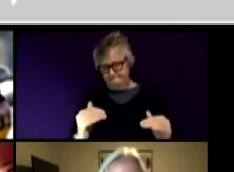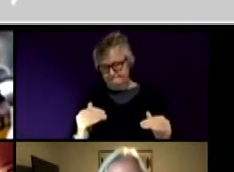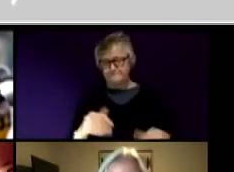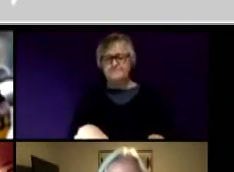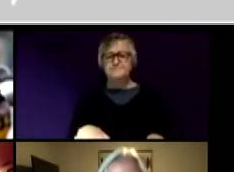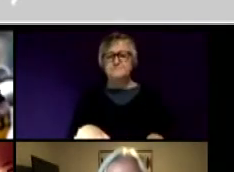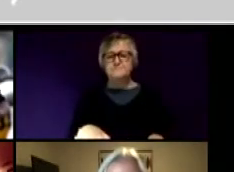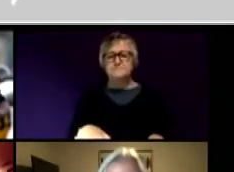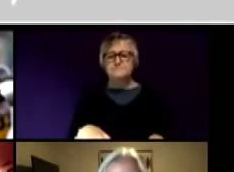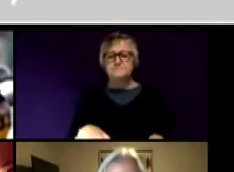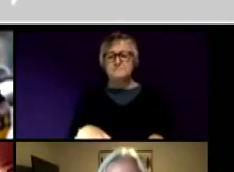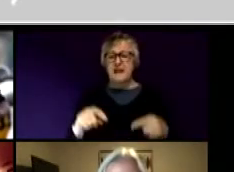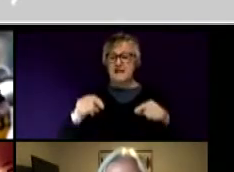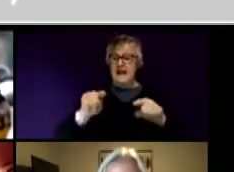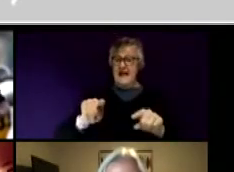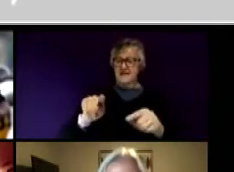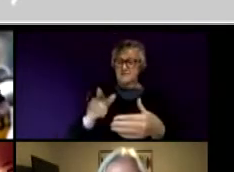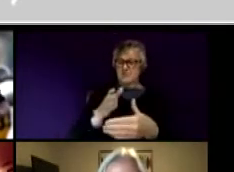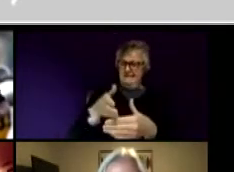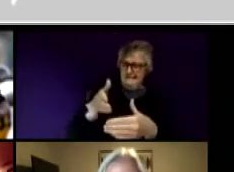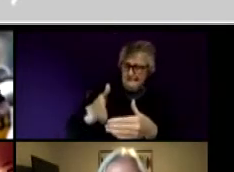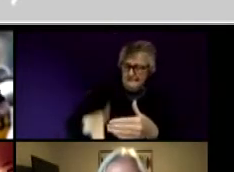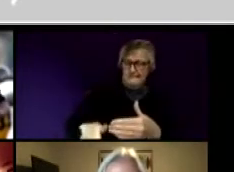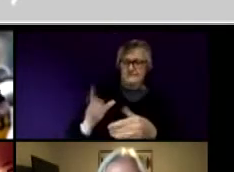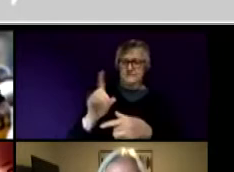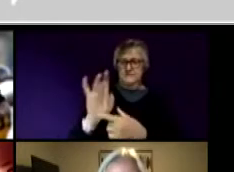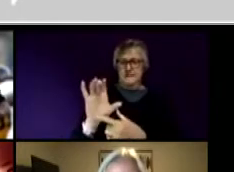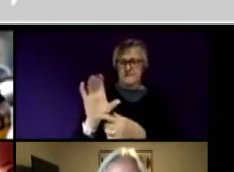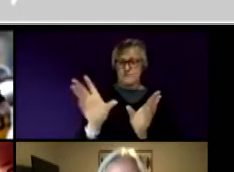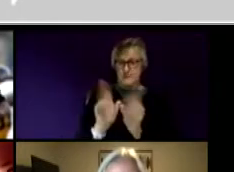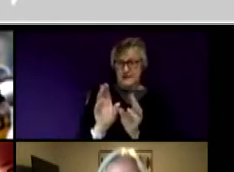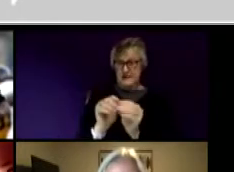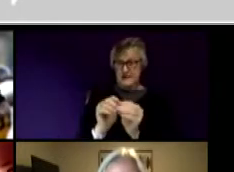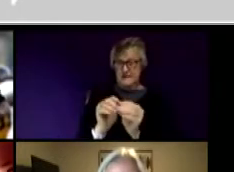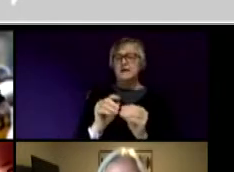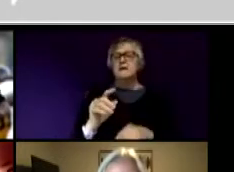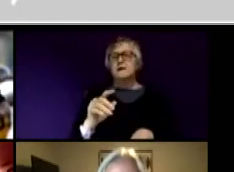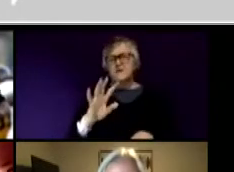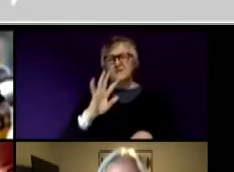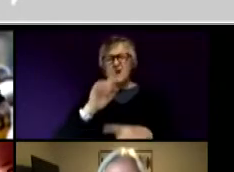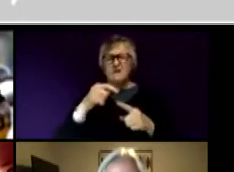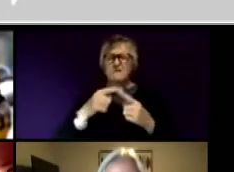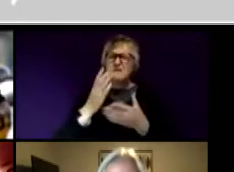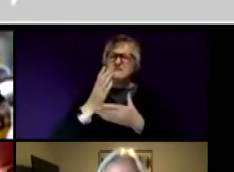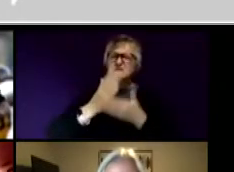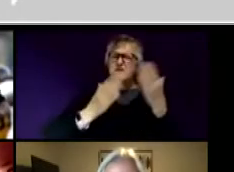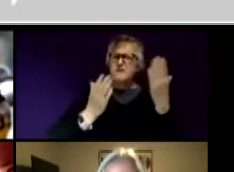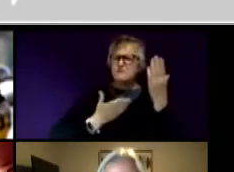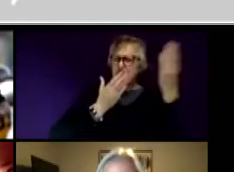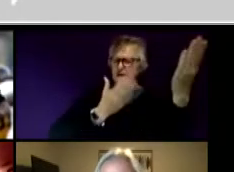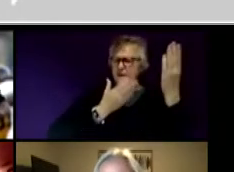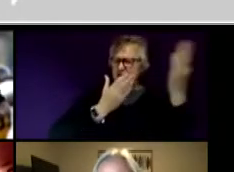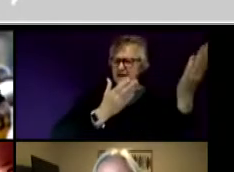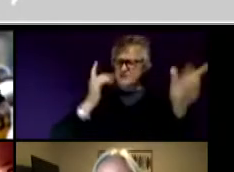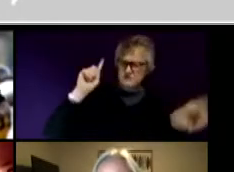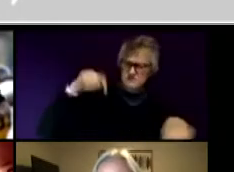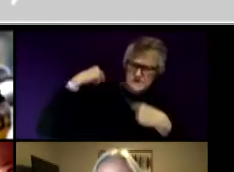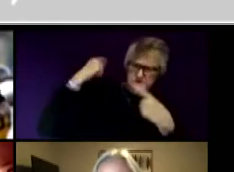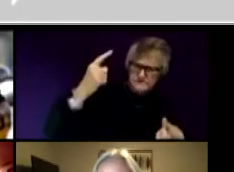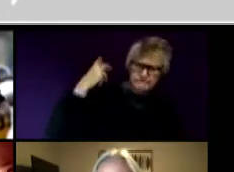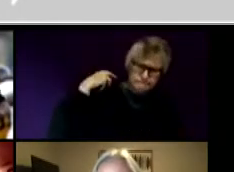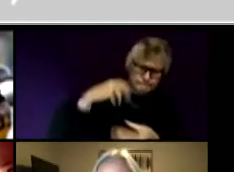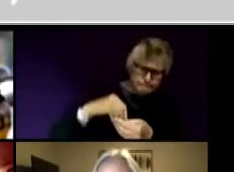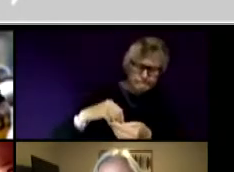As it's the December meeting, we're going to talk about some of the recommendations that PCCEP has passed throughout the year, some of the highlights, some things that PCCEP